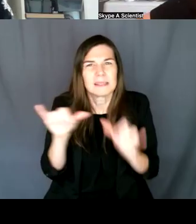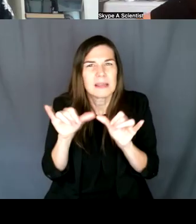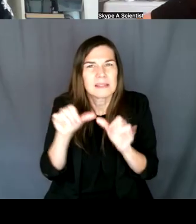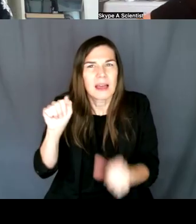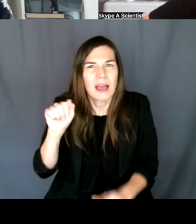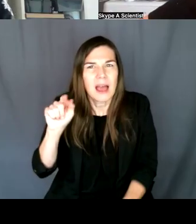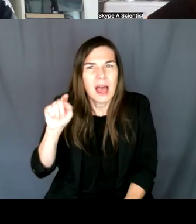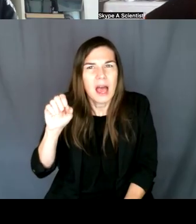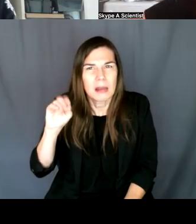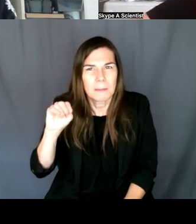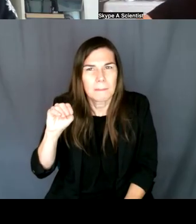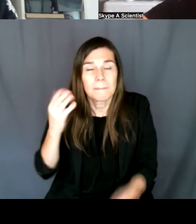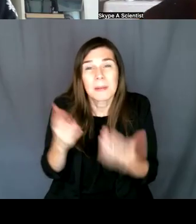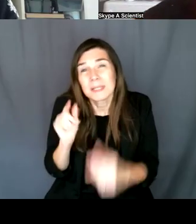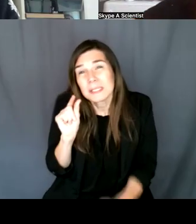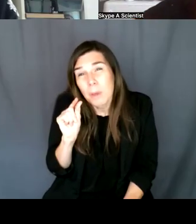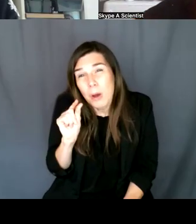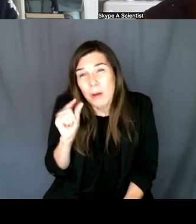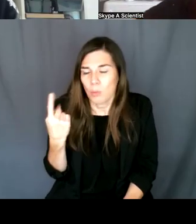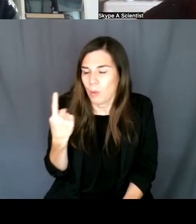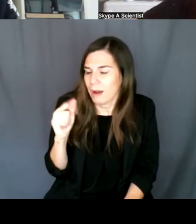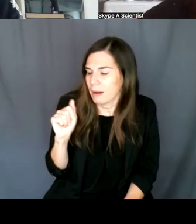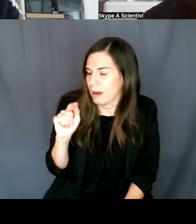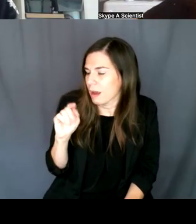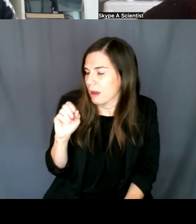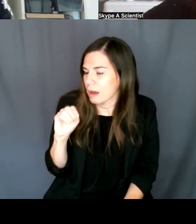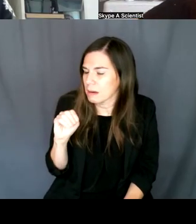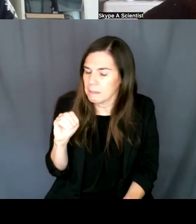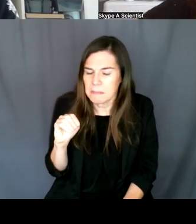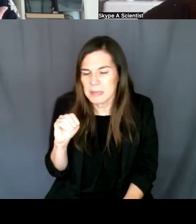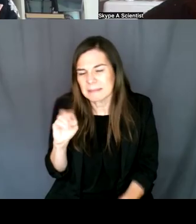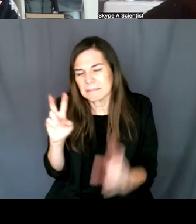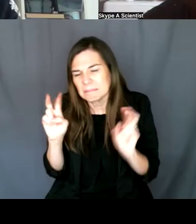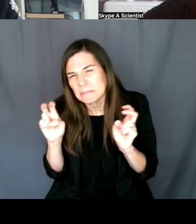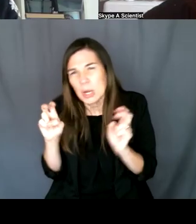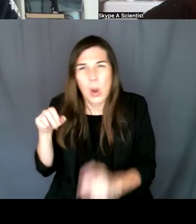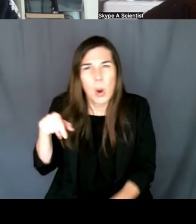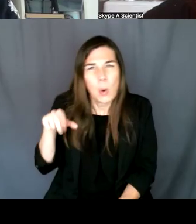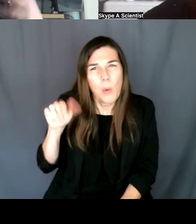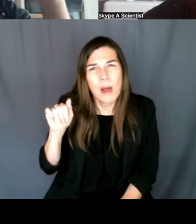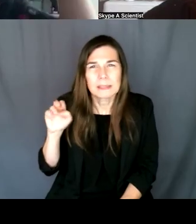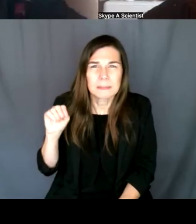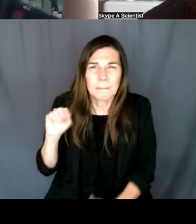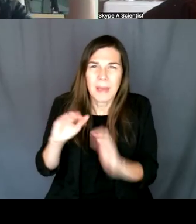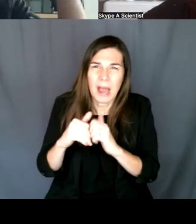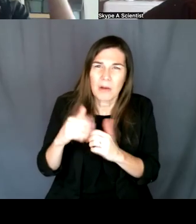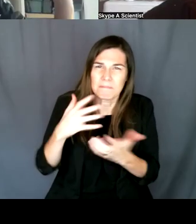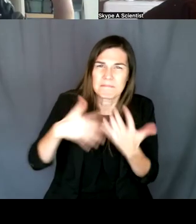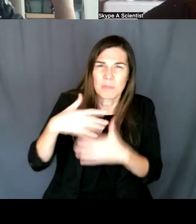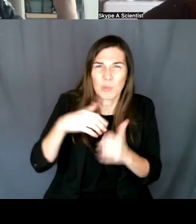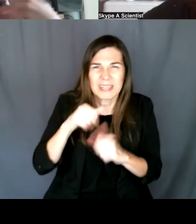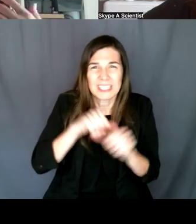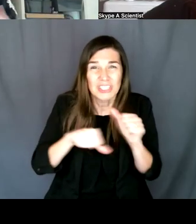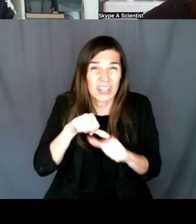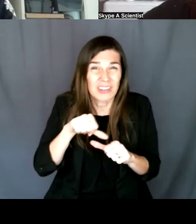even smaller. We would consider a single atom kind of quantum, but the way that the atoms interact with each other, like in the room